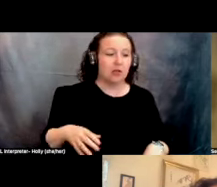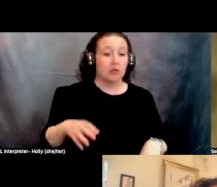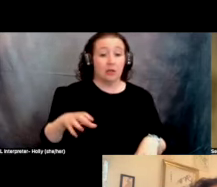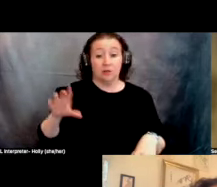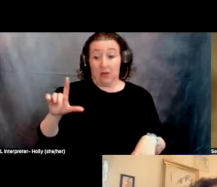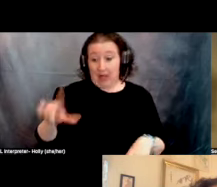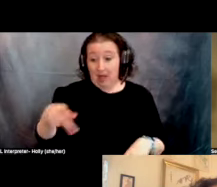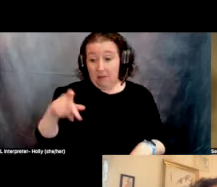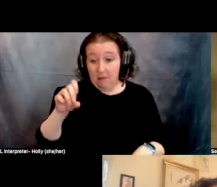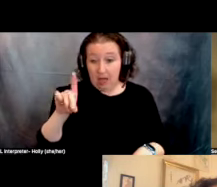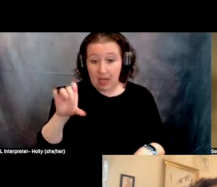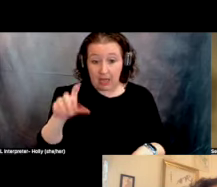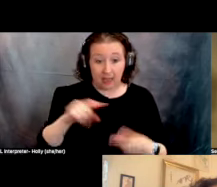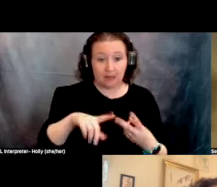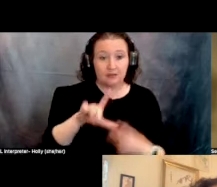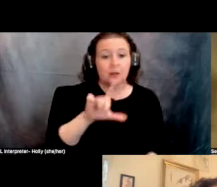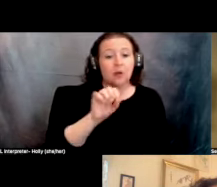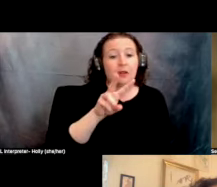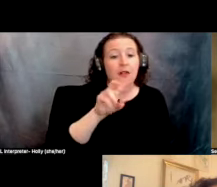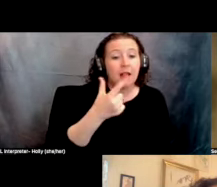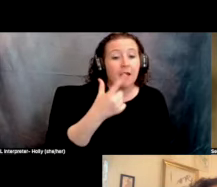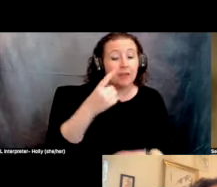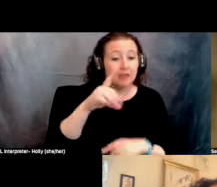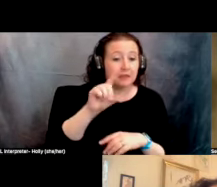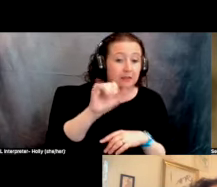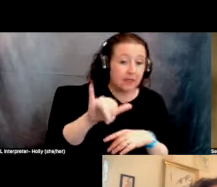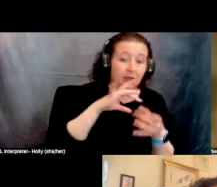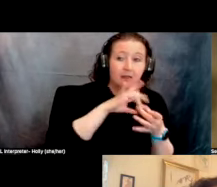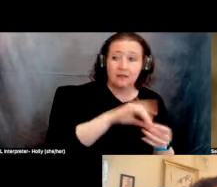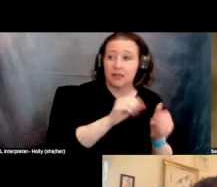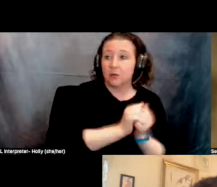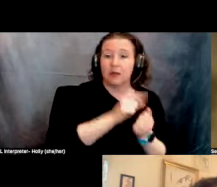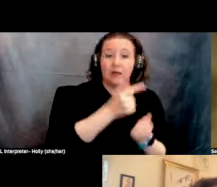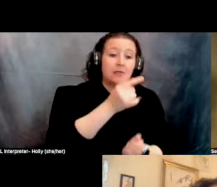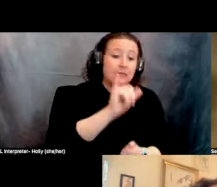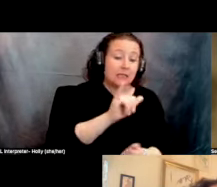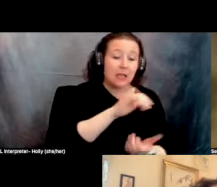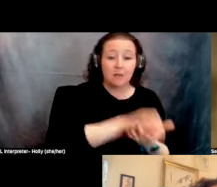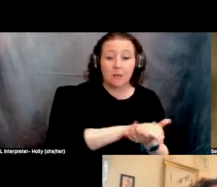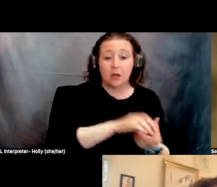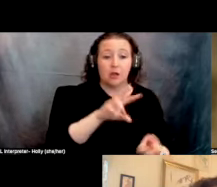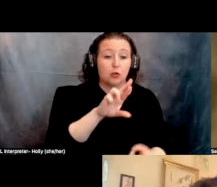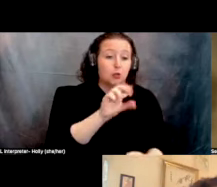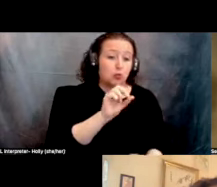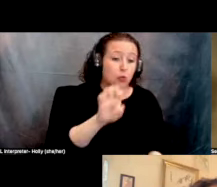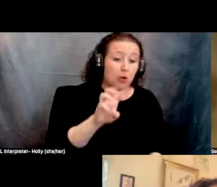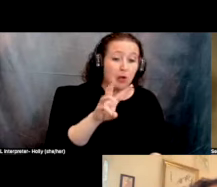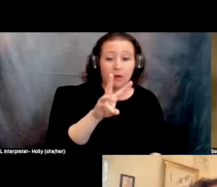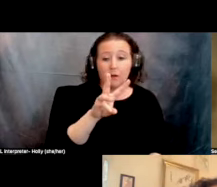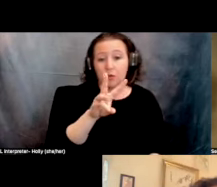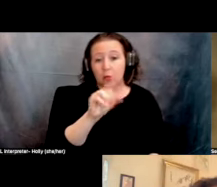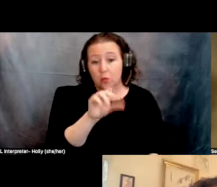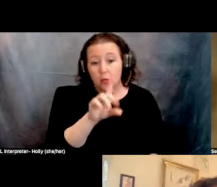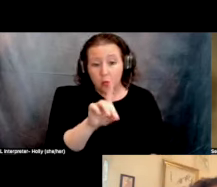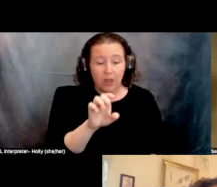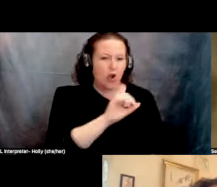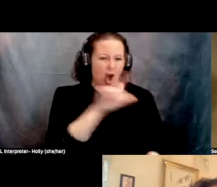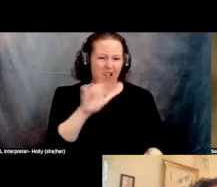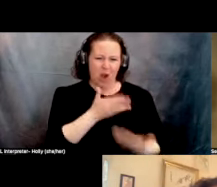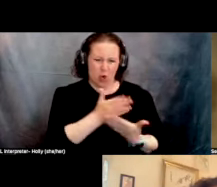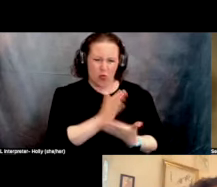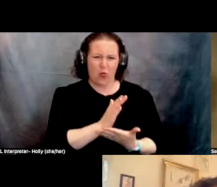is all tied into, you know, gay marriage, you know, Roe versus Wade, all our rights as human beings, not just civil liberties, but rights